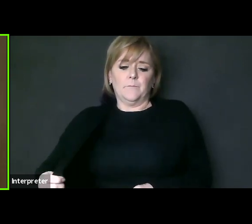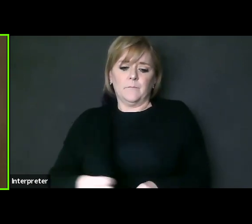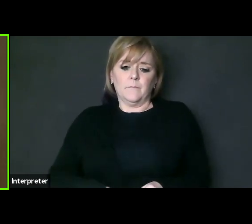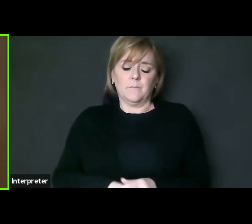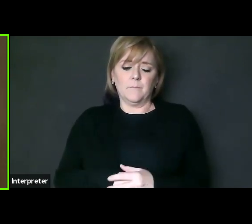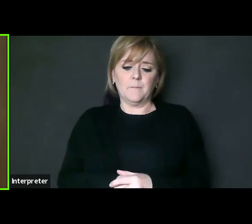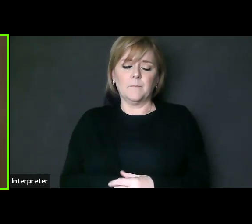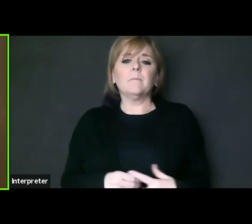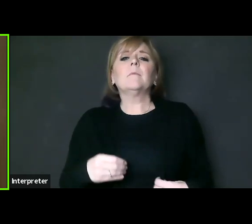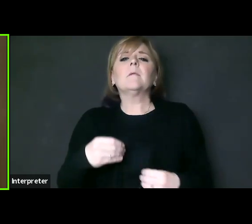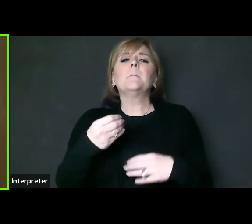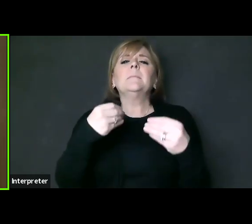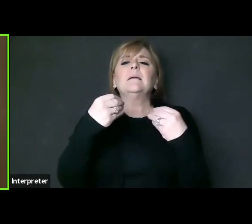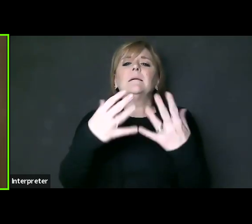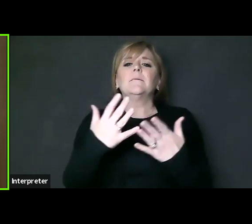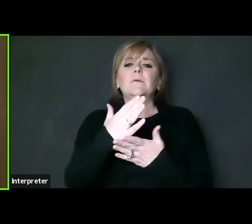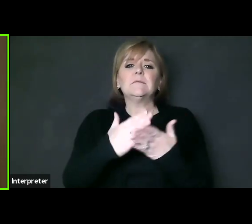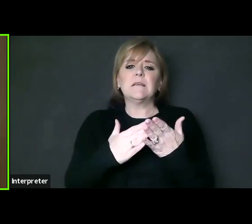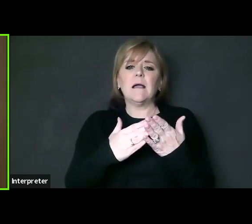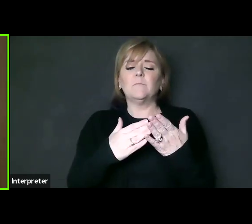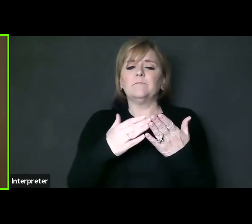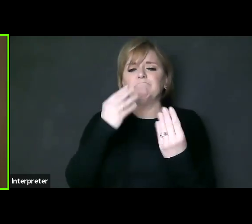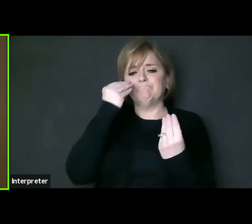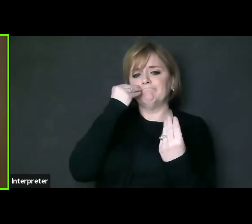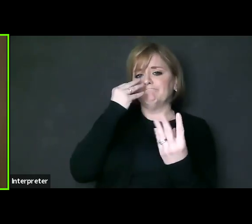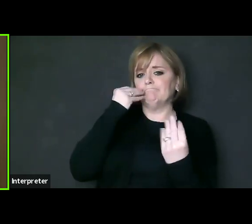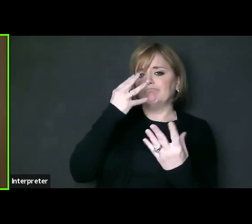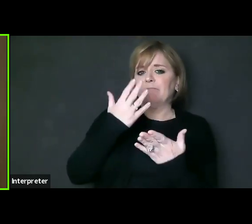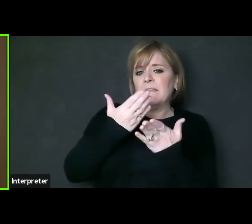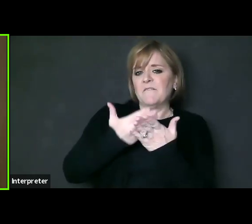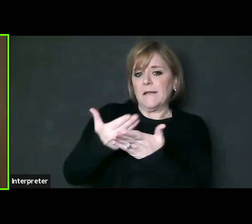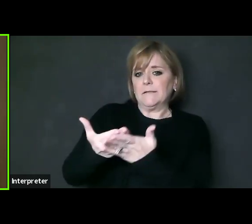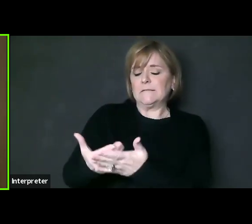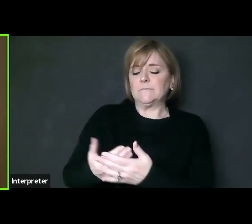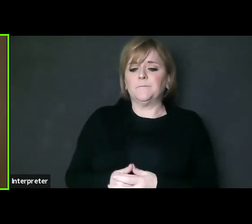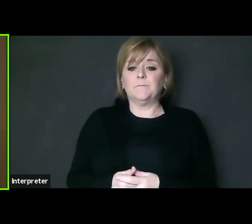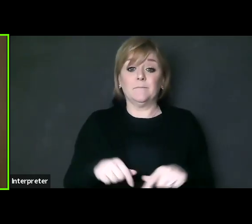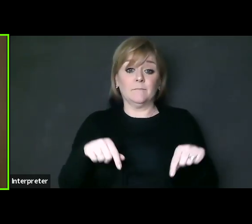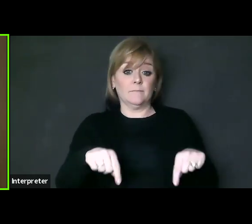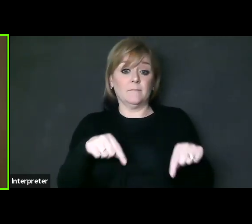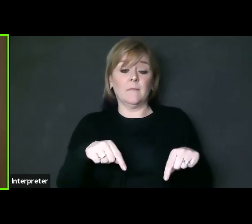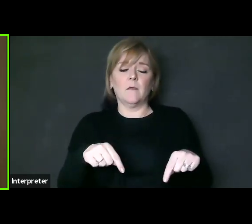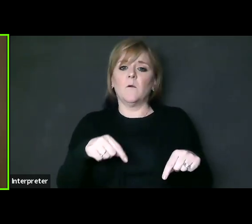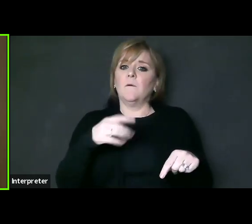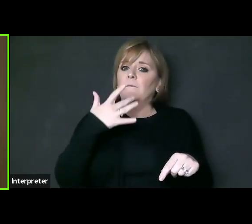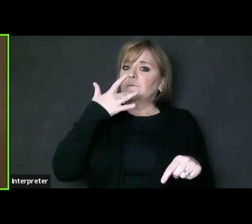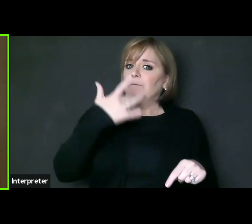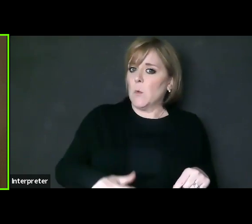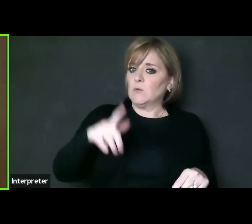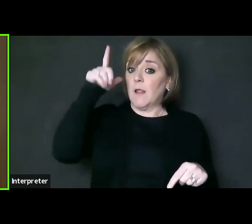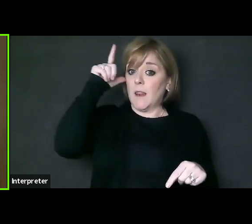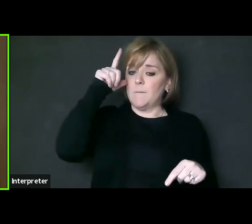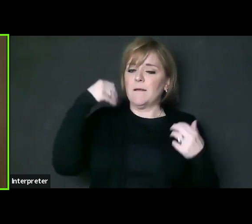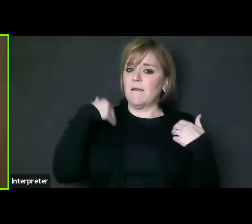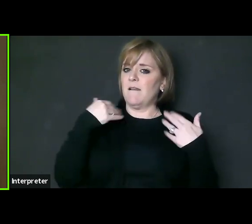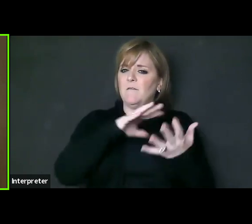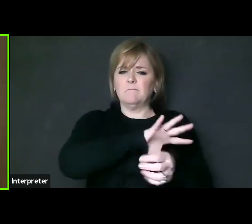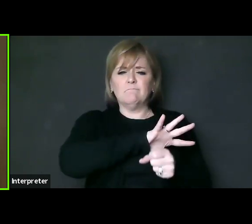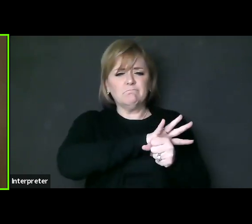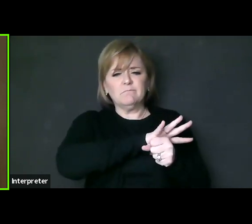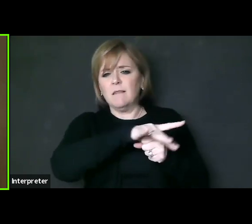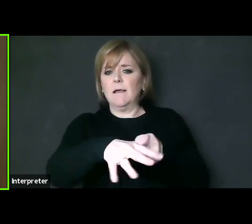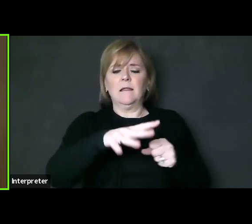relay a few facts to you. First of all, we're very fortunate in Lubbock to have robust testing. And I'm thankful